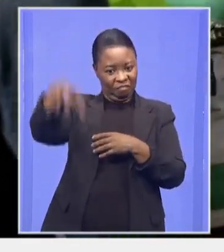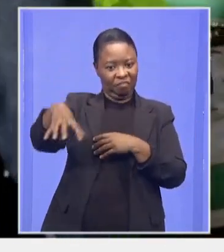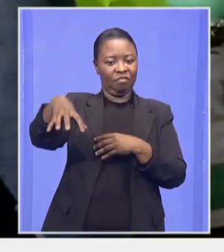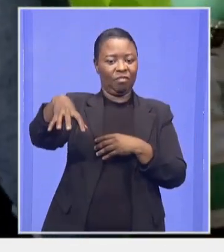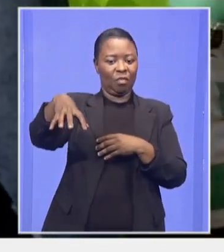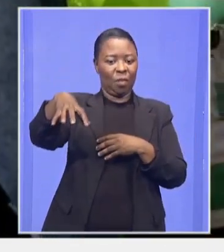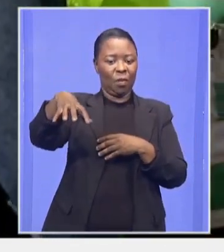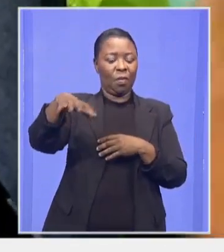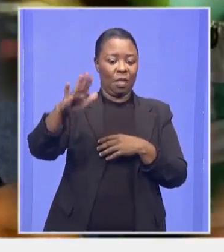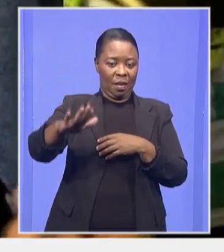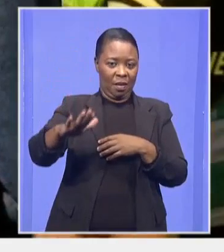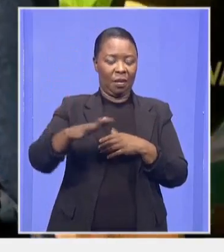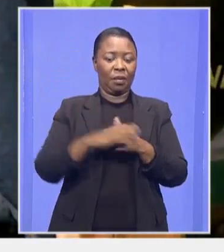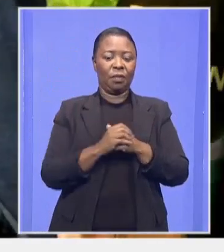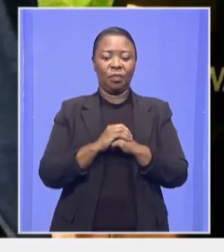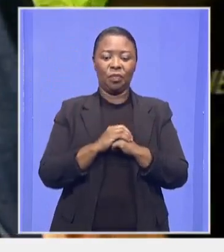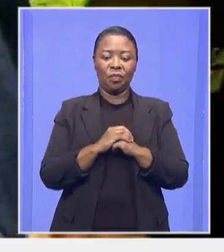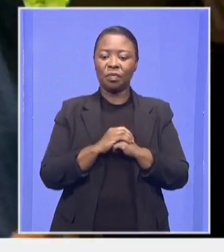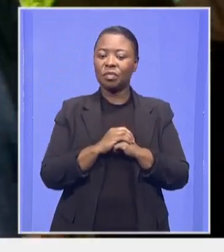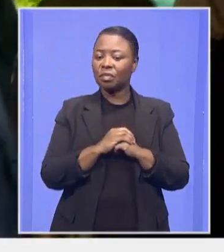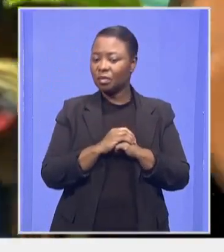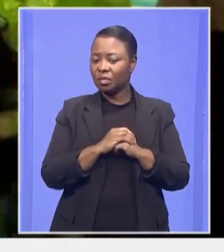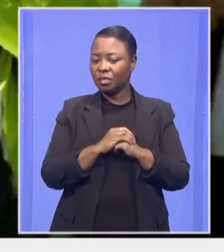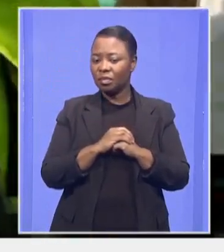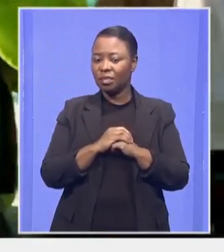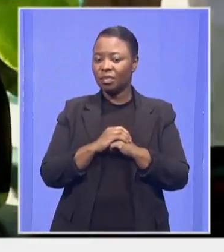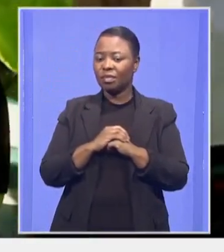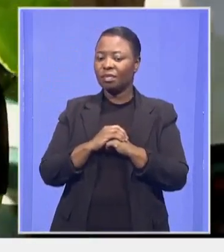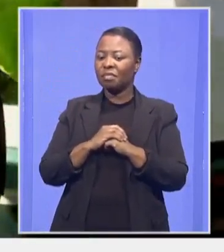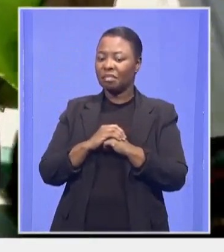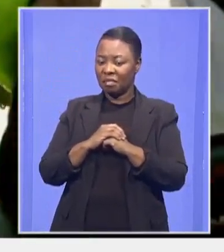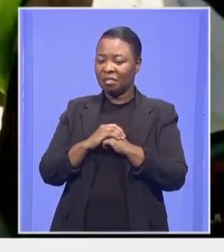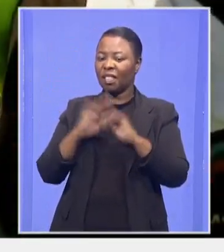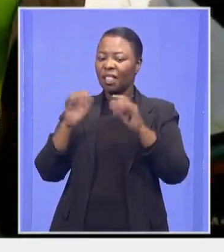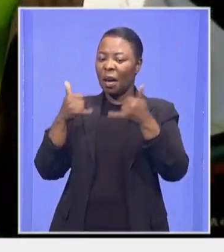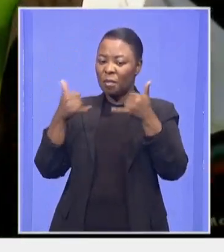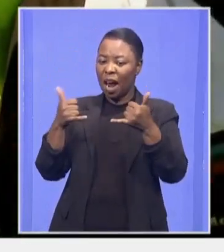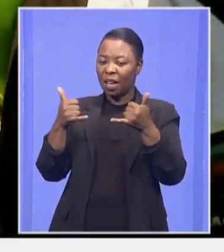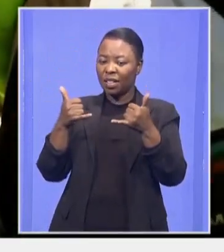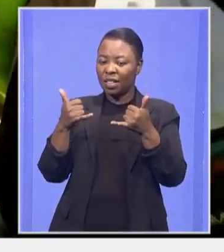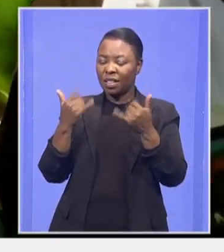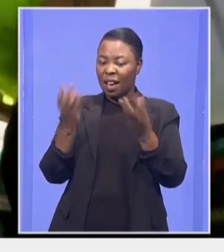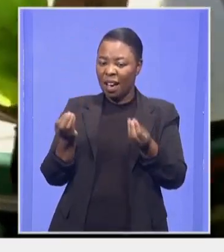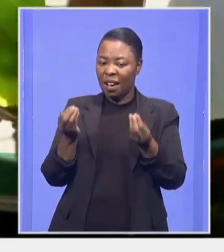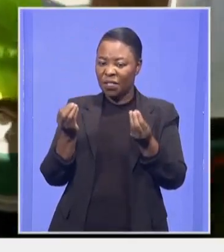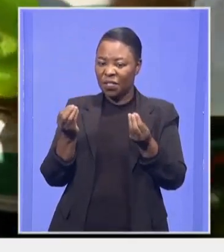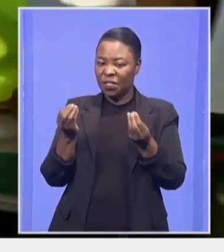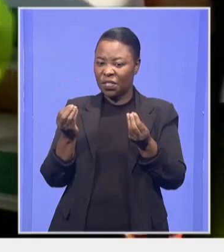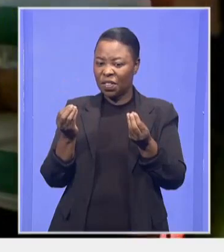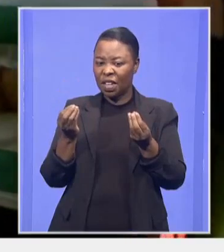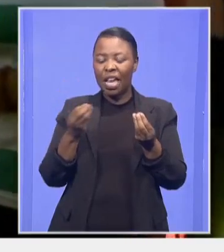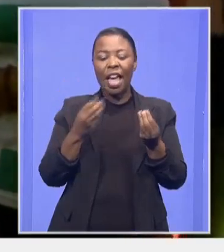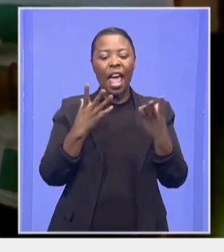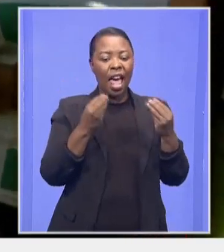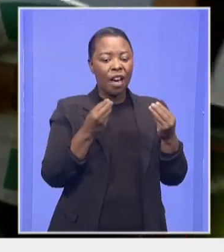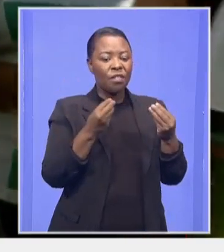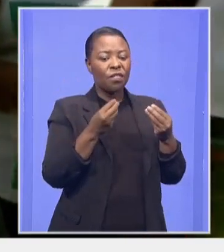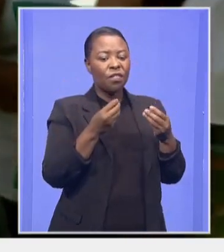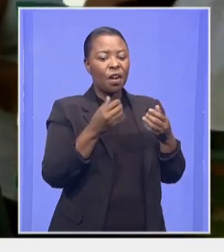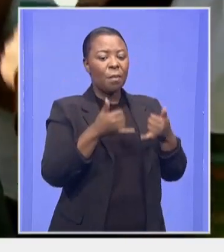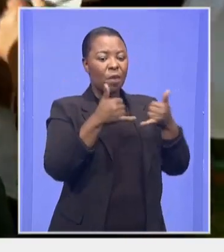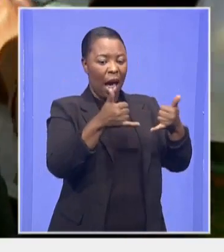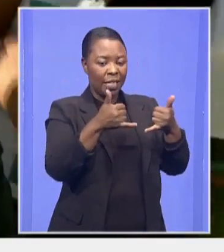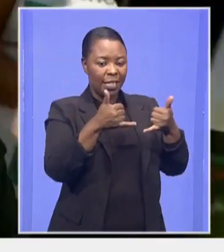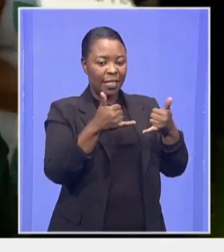of this race. I see there was a prize giving as well. What are the prizes? Yeah, so we have a prize giving for the